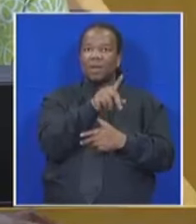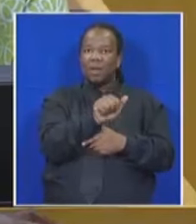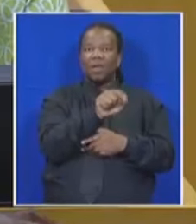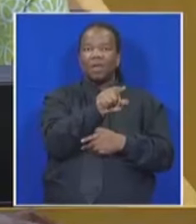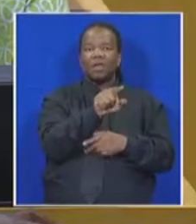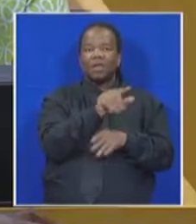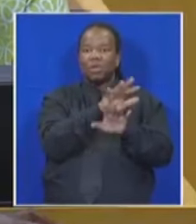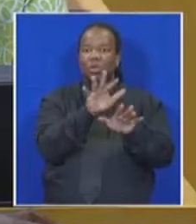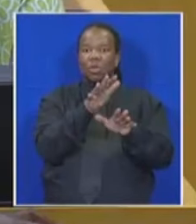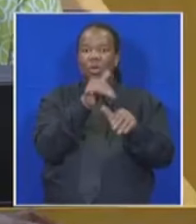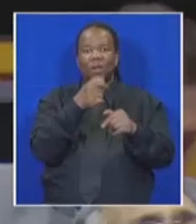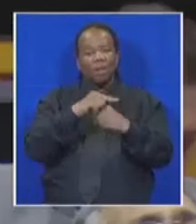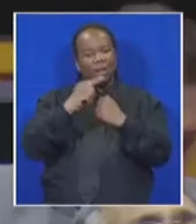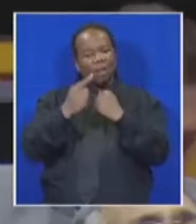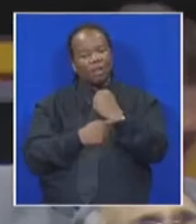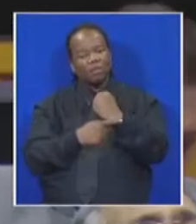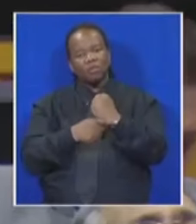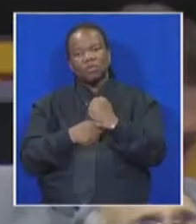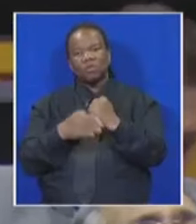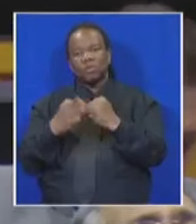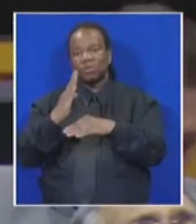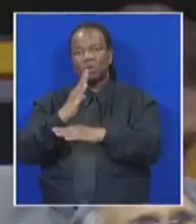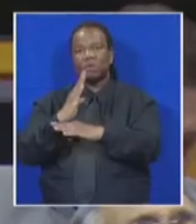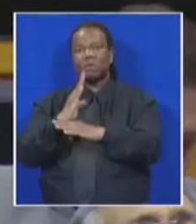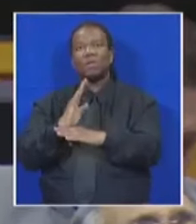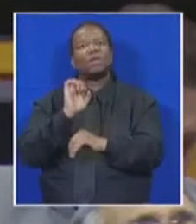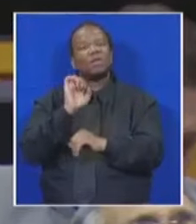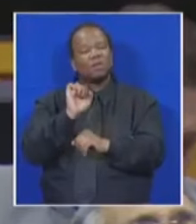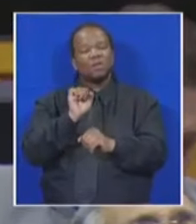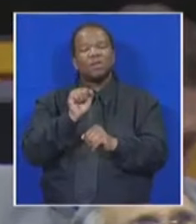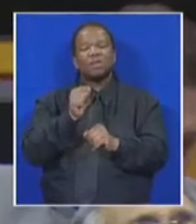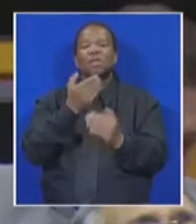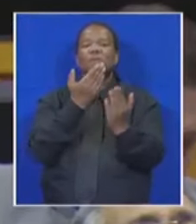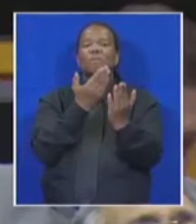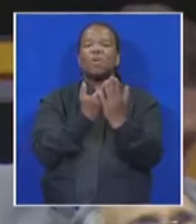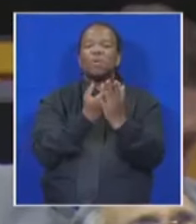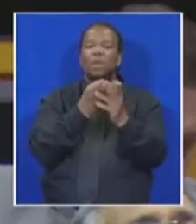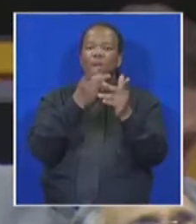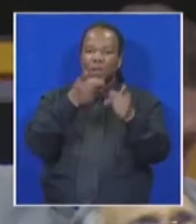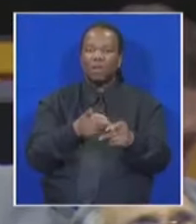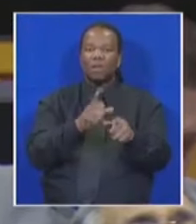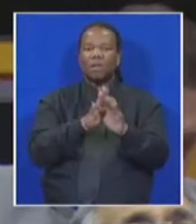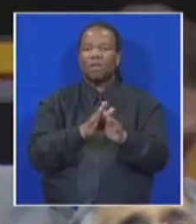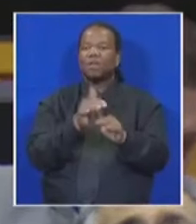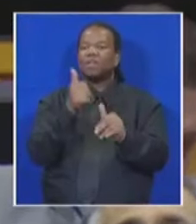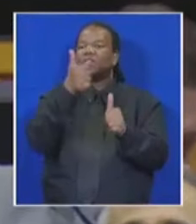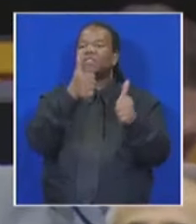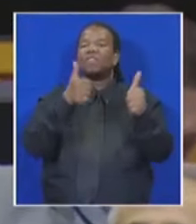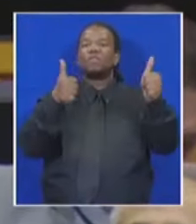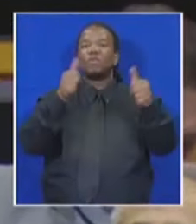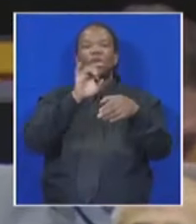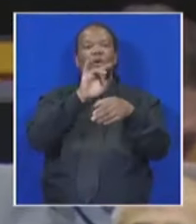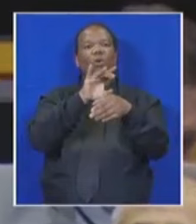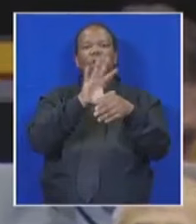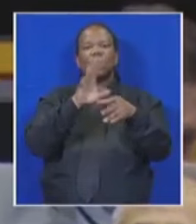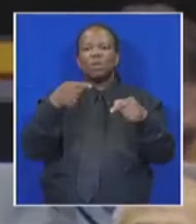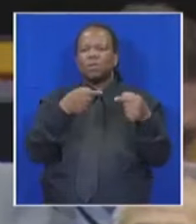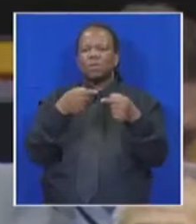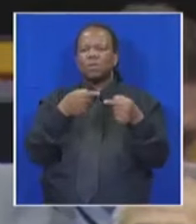end. Now we are saying we agree with the proposal that you're making that the chief whips must consult among themselves and we shouldn't debate the matter.